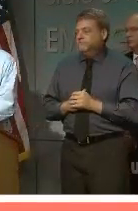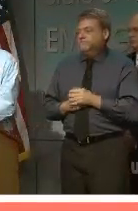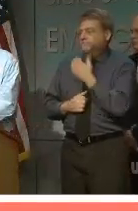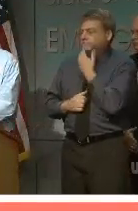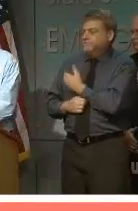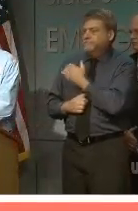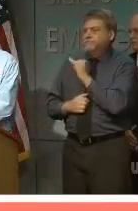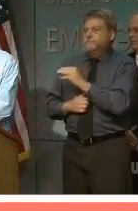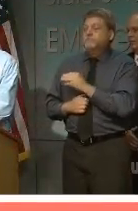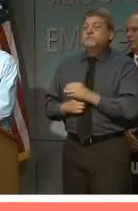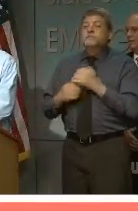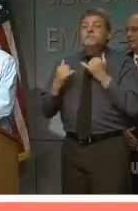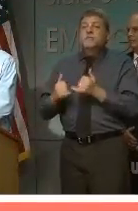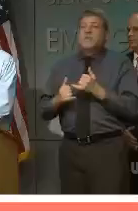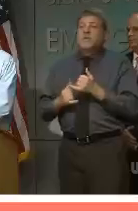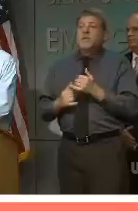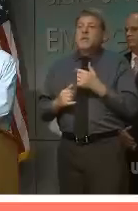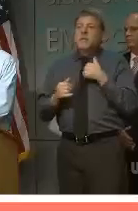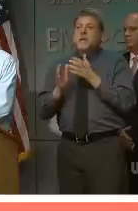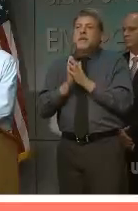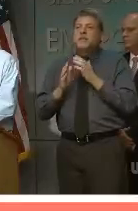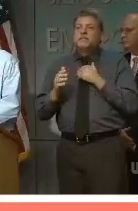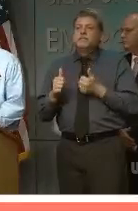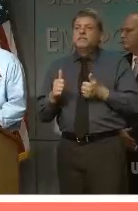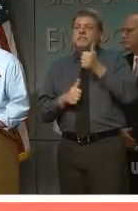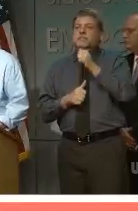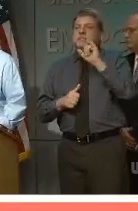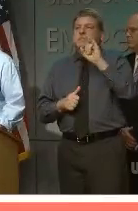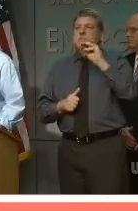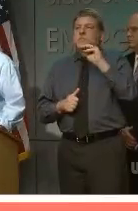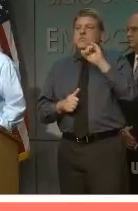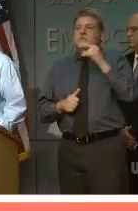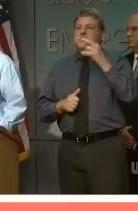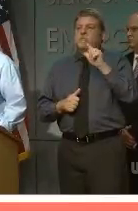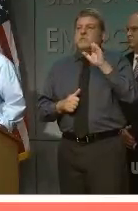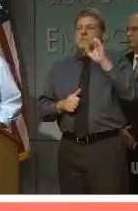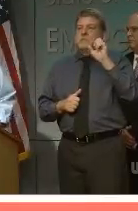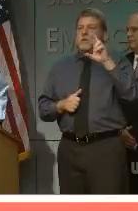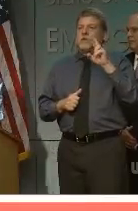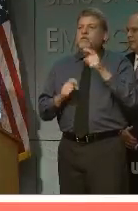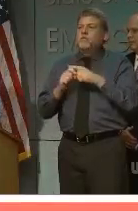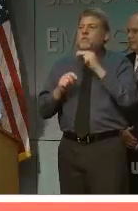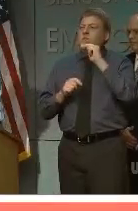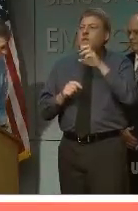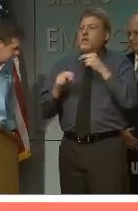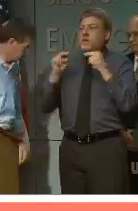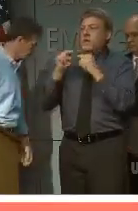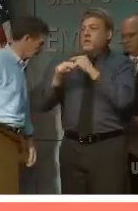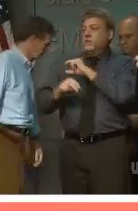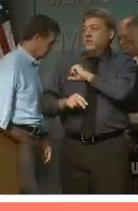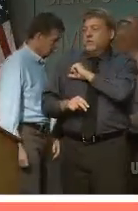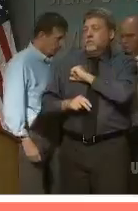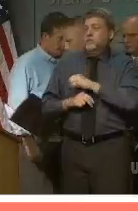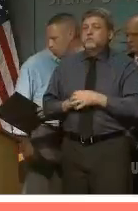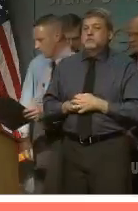Thanks, Jim. We'll now hear from First Sergeant Michael Baker from the North Carolina Highway Patrol.